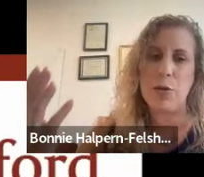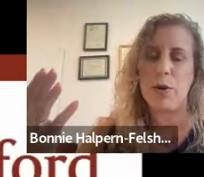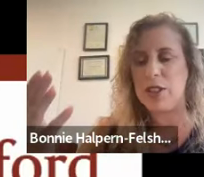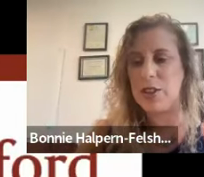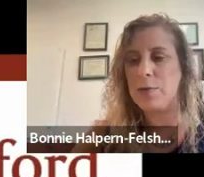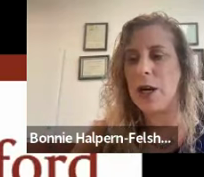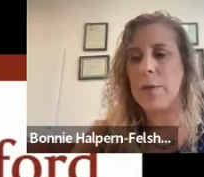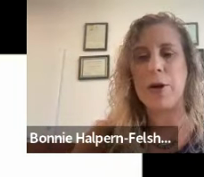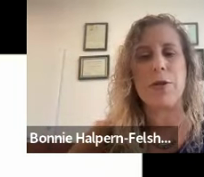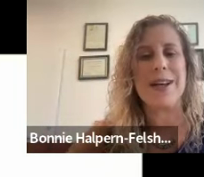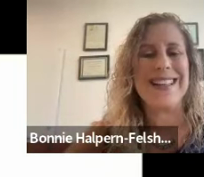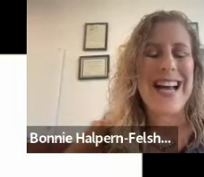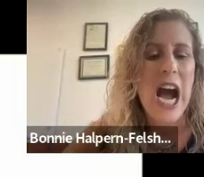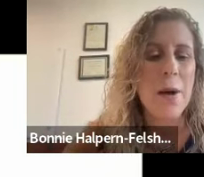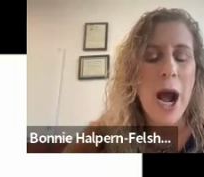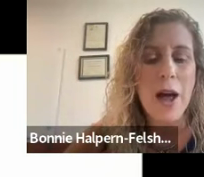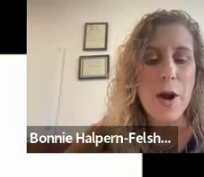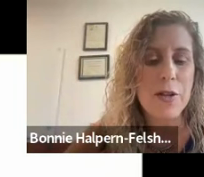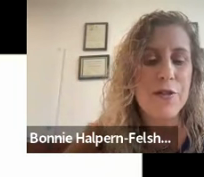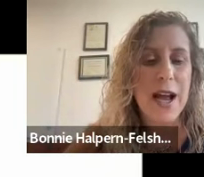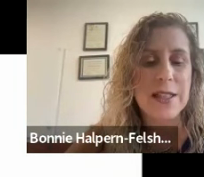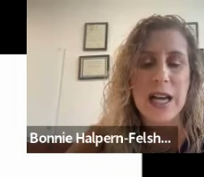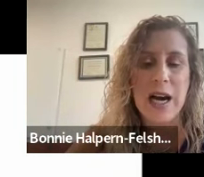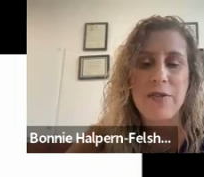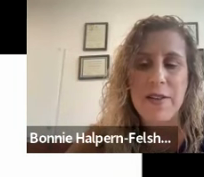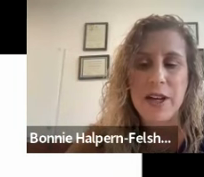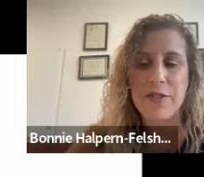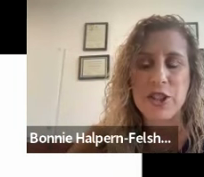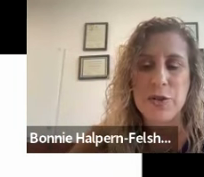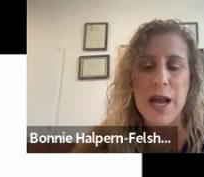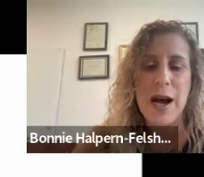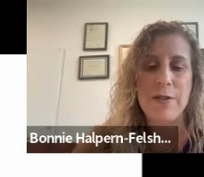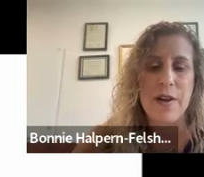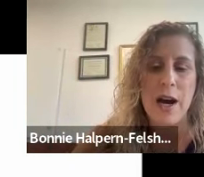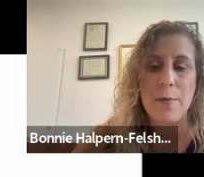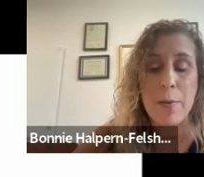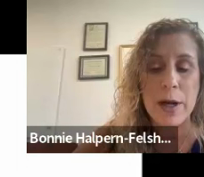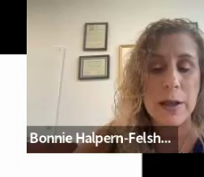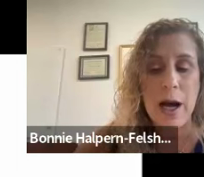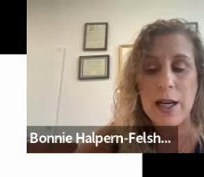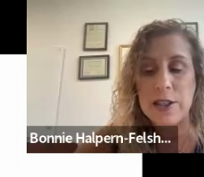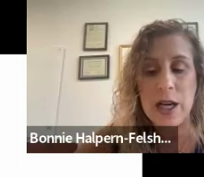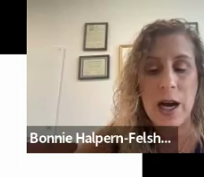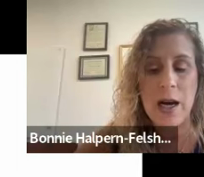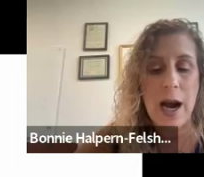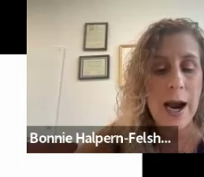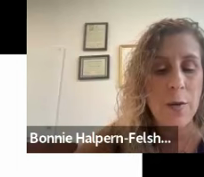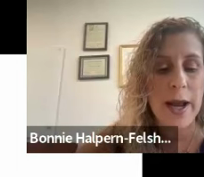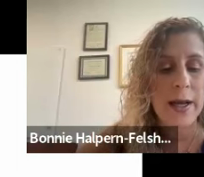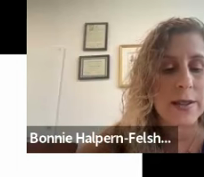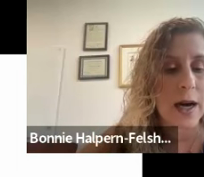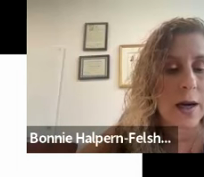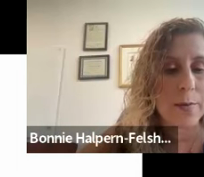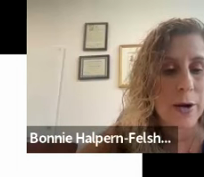just I'm a youth person, so I'm talking about youth. Other health effects, if I haven't convinced you enough, memory loss,